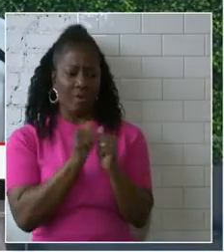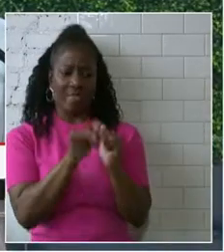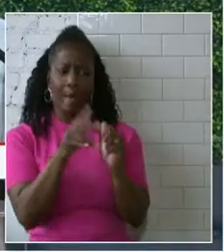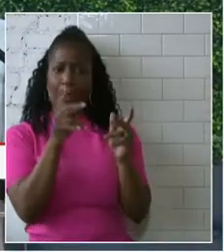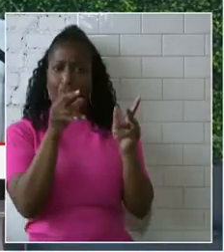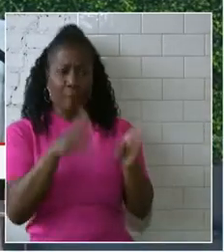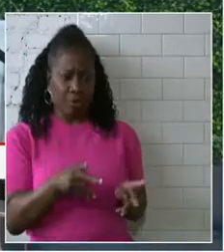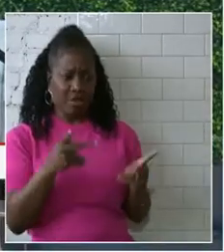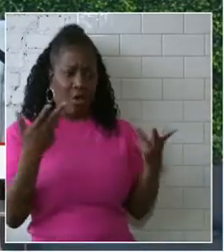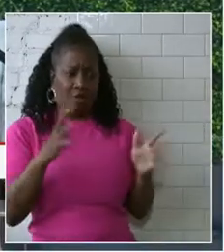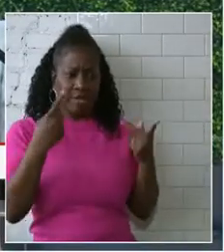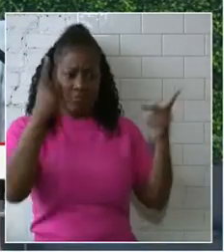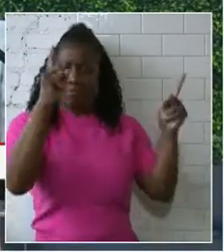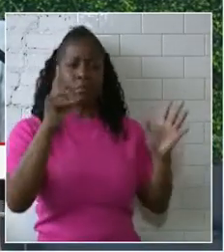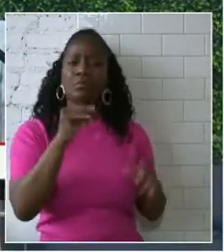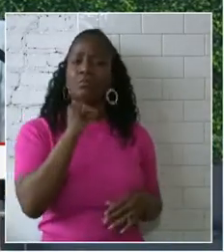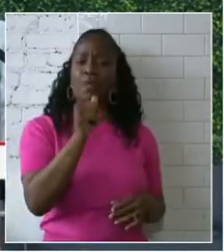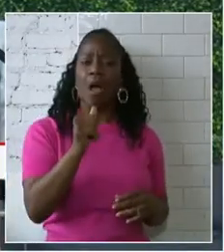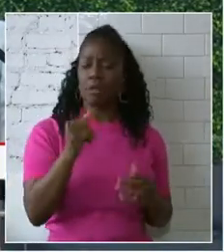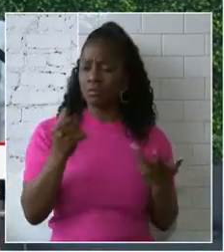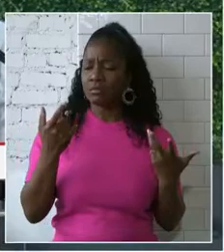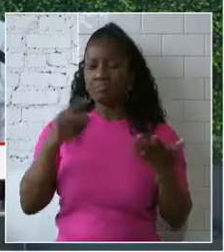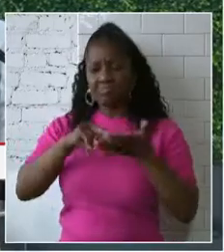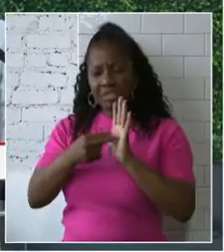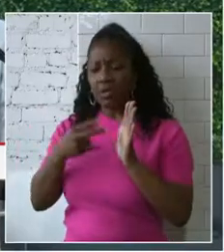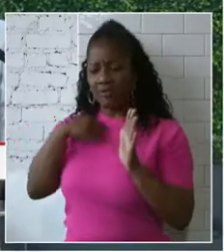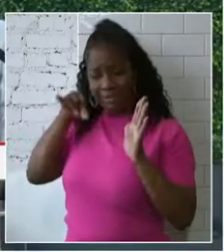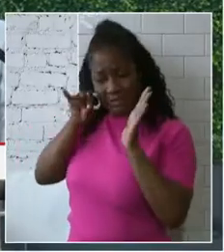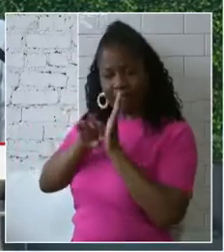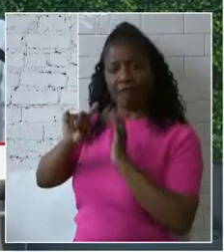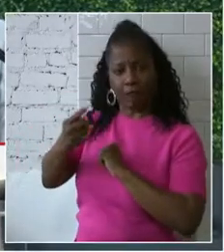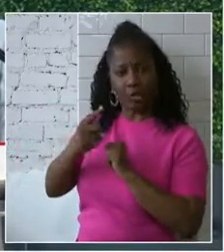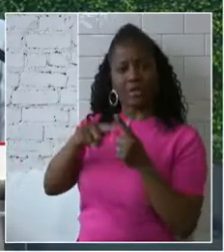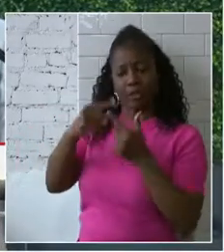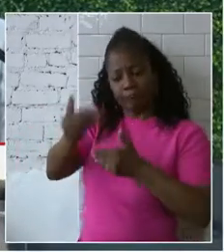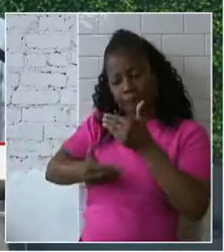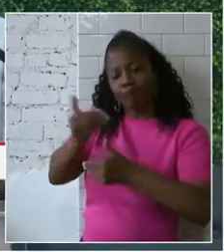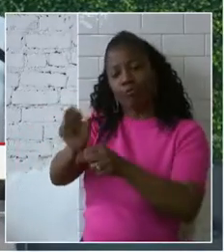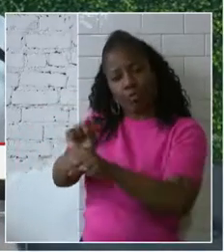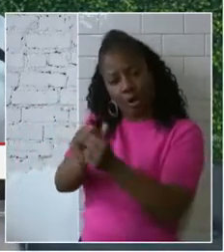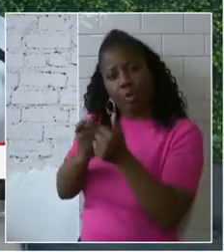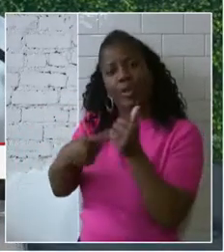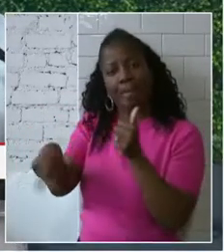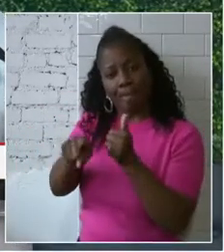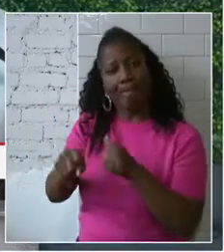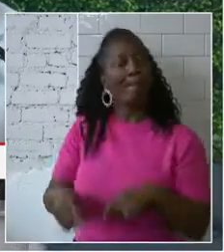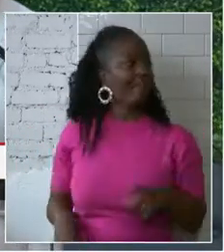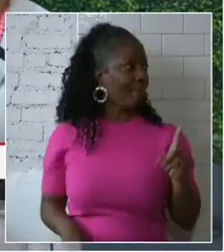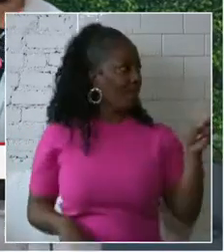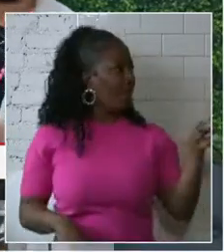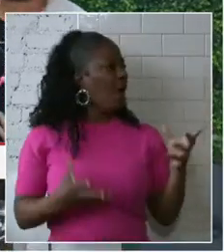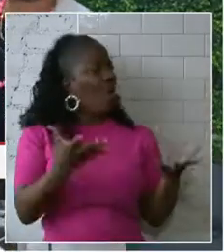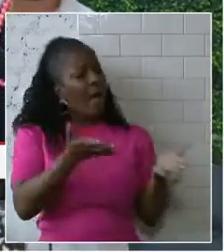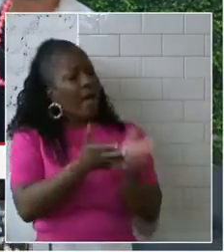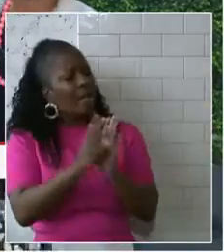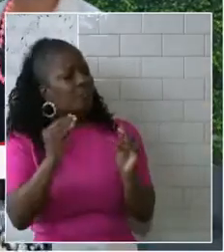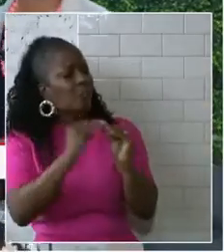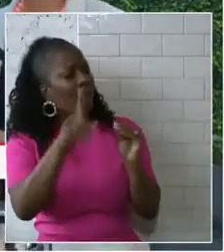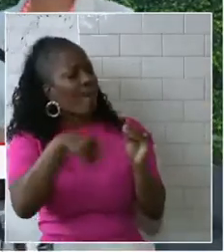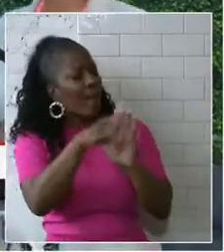been identified for us to work with. Yes. Can I ask a bit more about the Sure. background of the